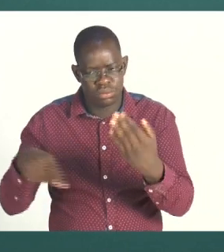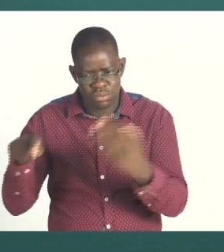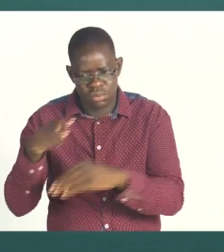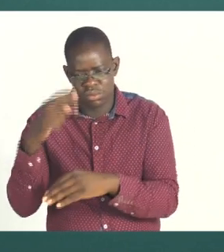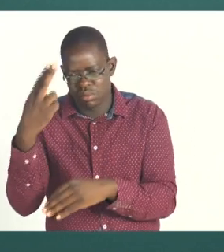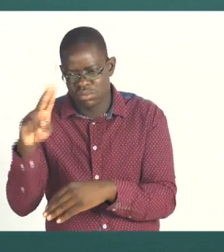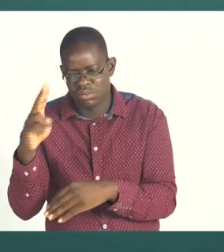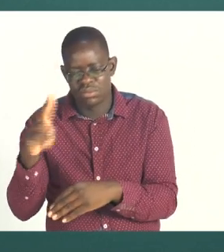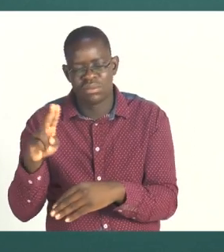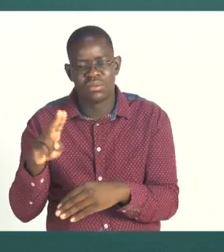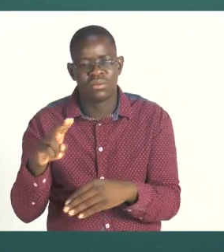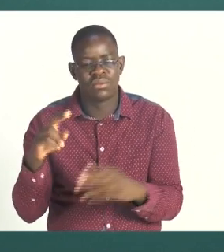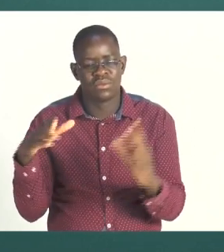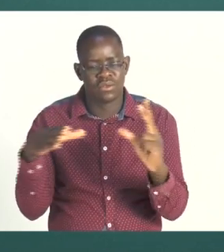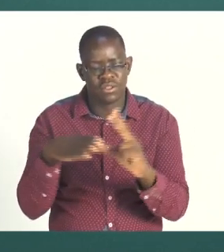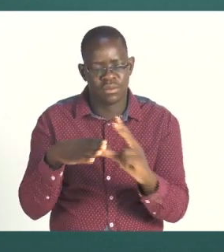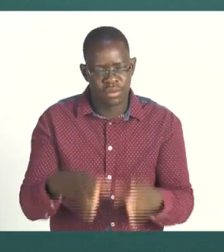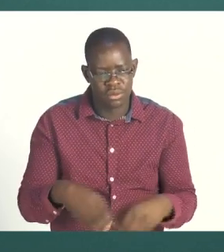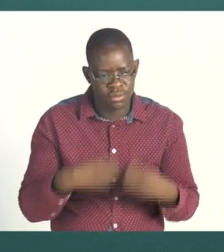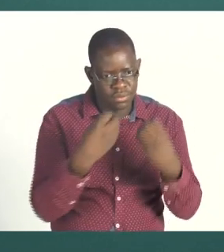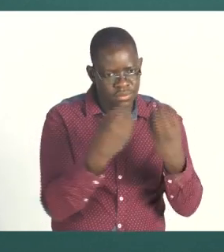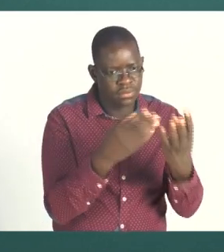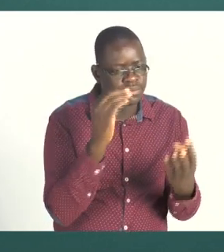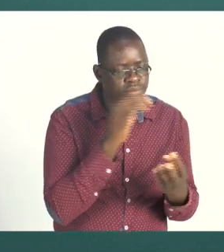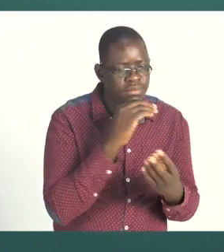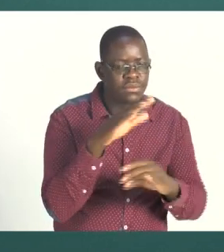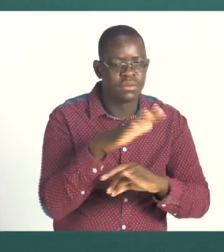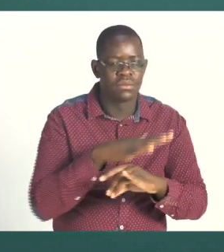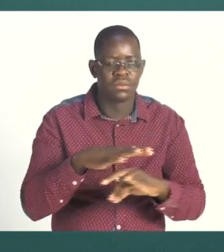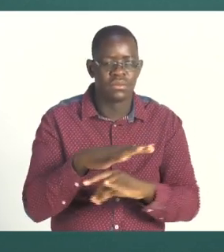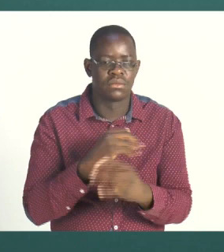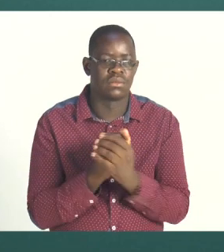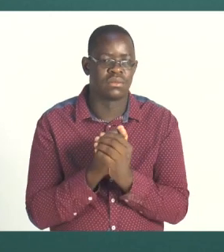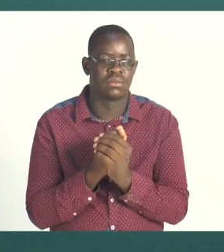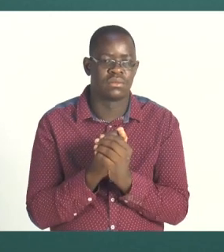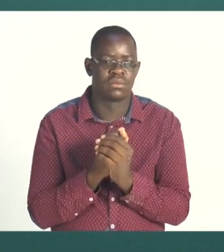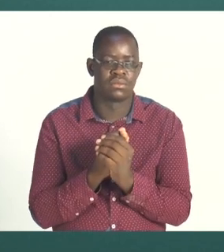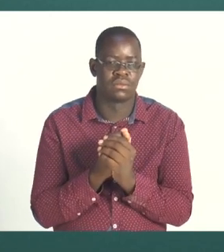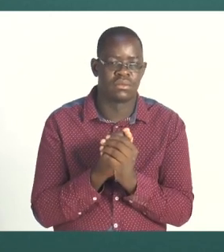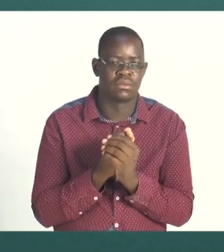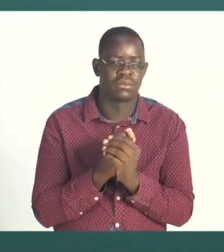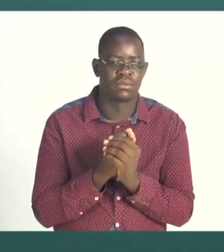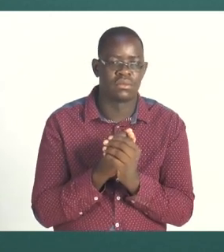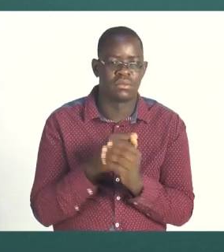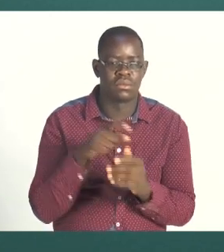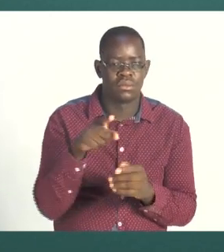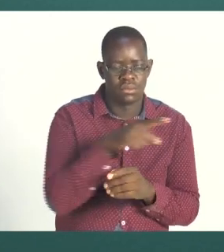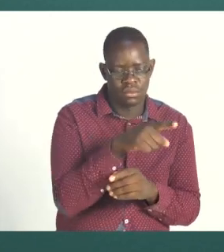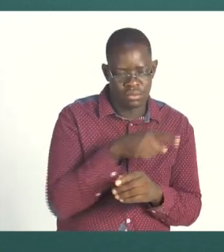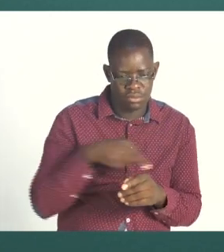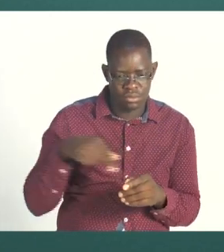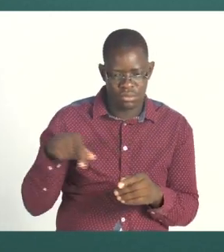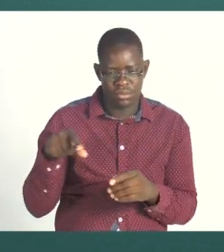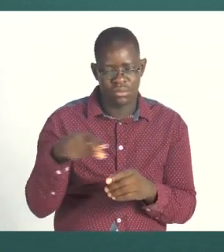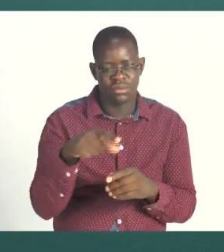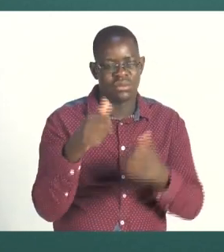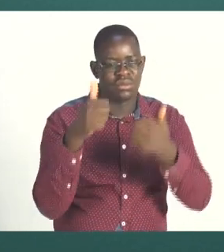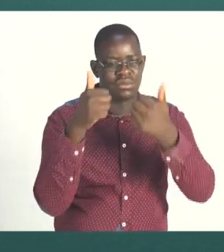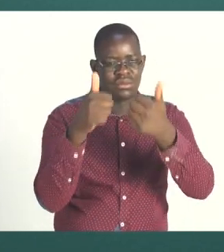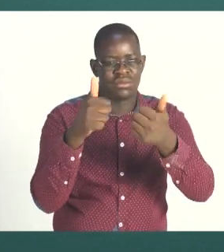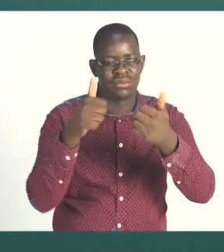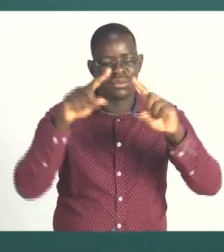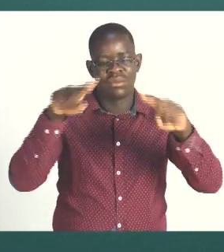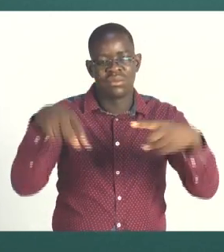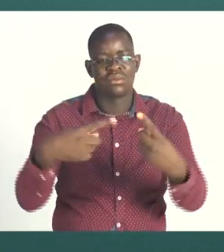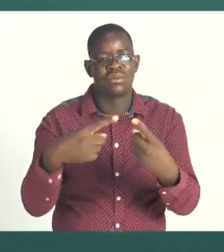but the farmer provides food ratios to the animals. The rotational grazing system has several